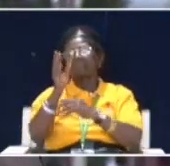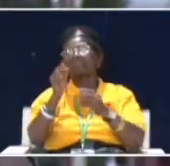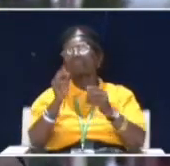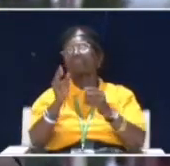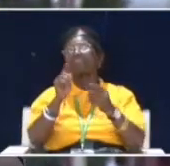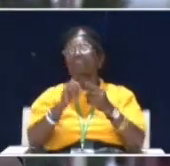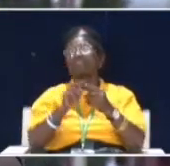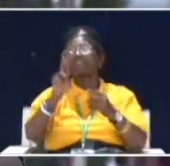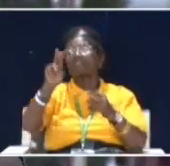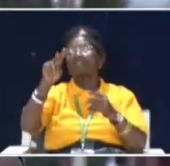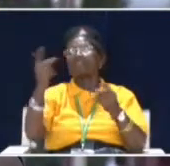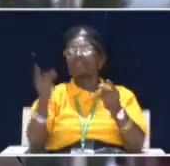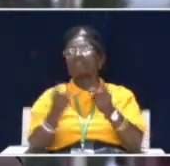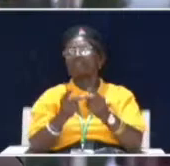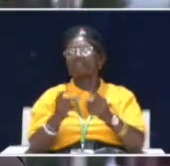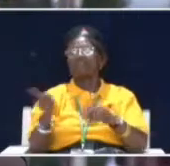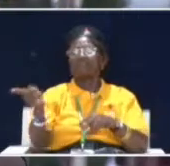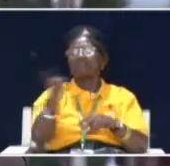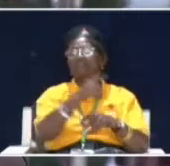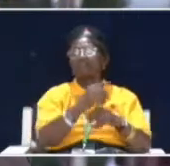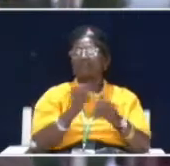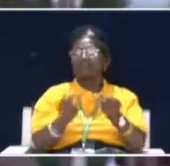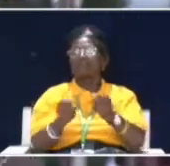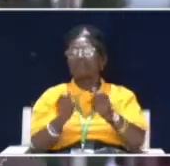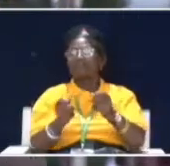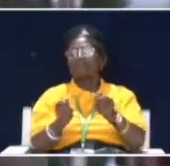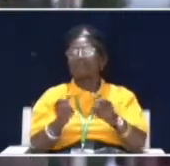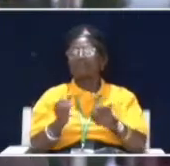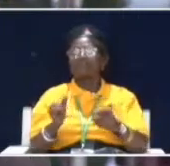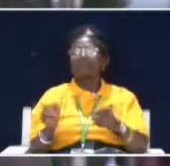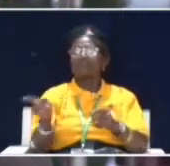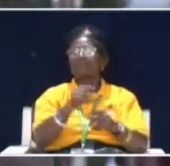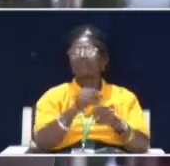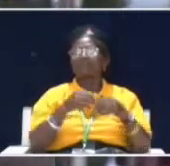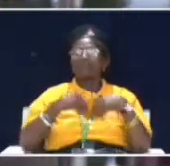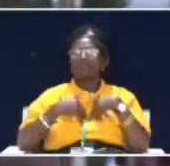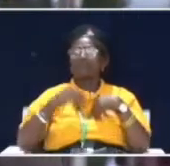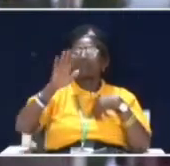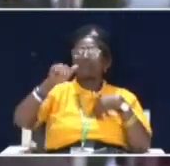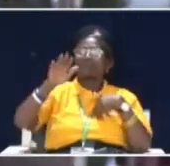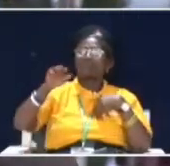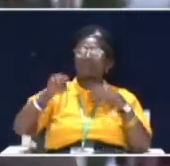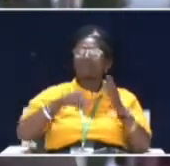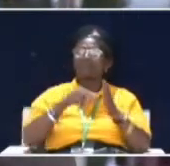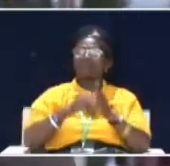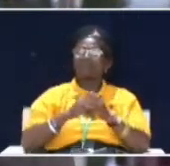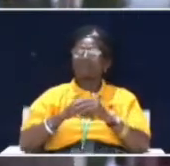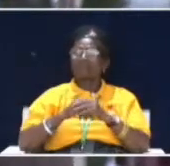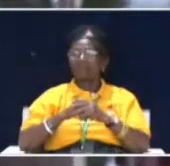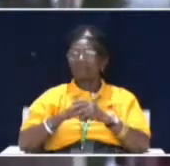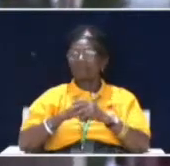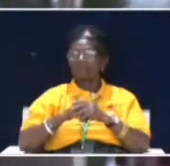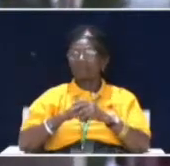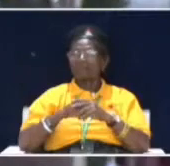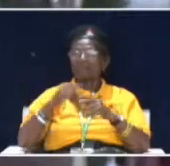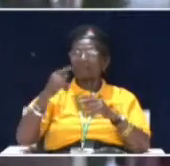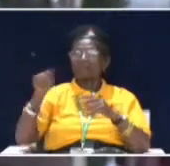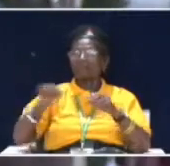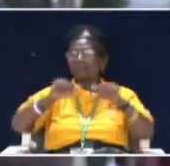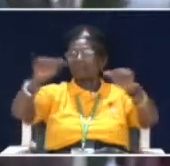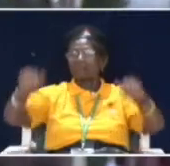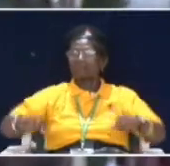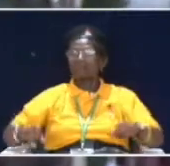kankan. You have 15 minutes. Ani iseju medogun. The altar is